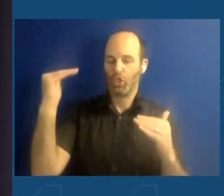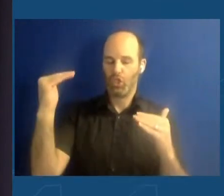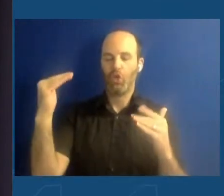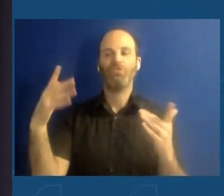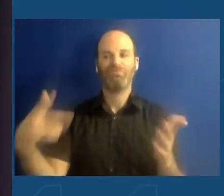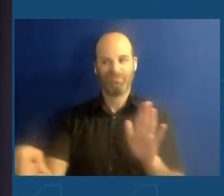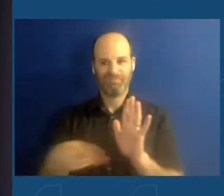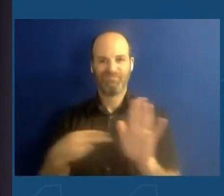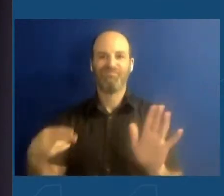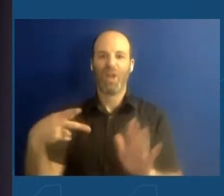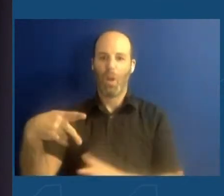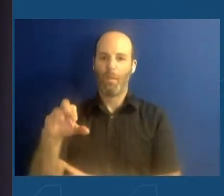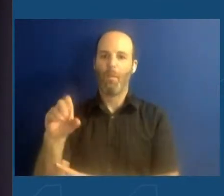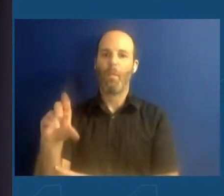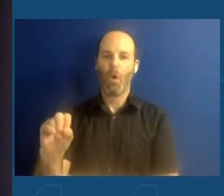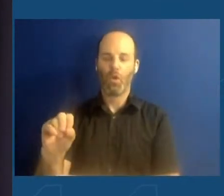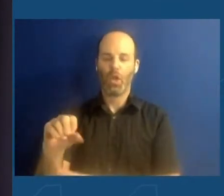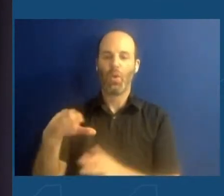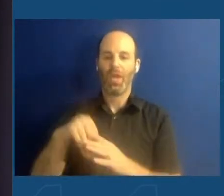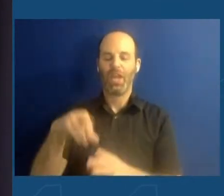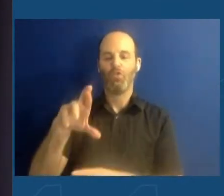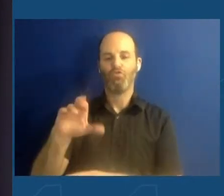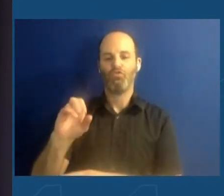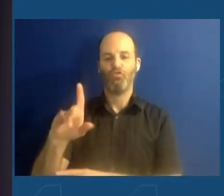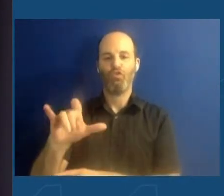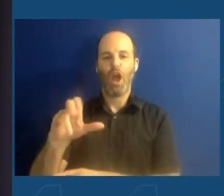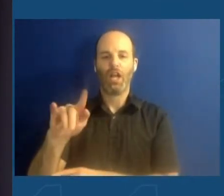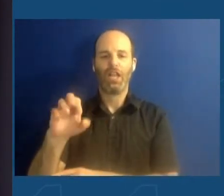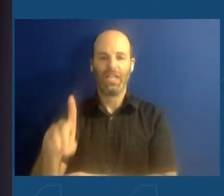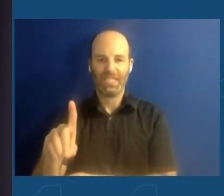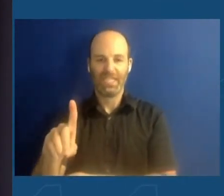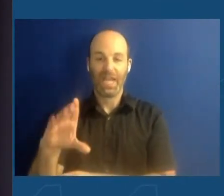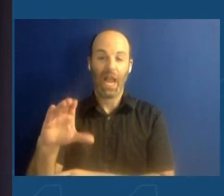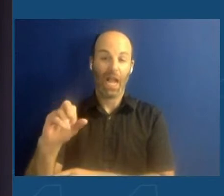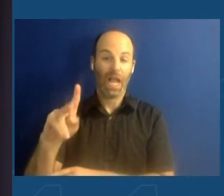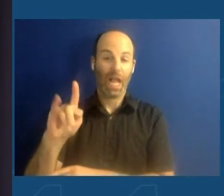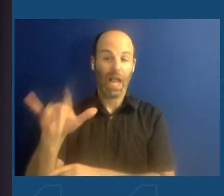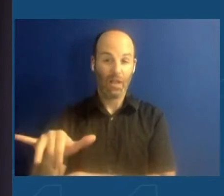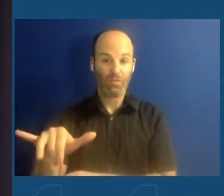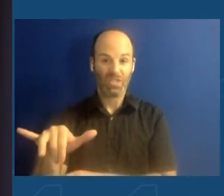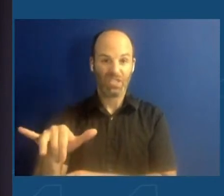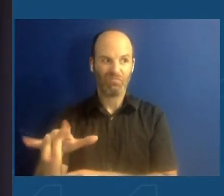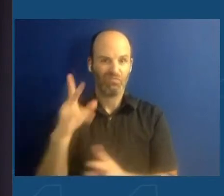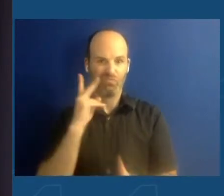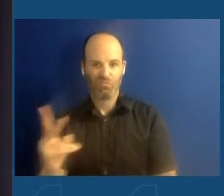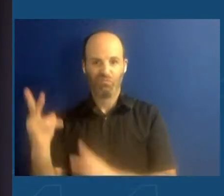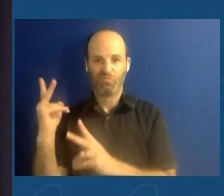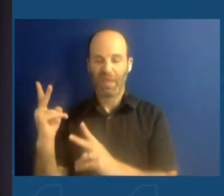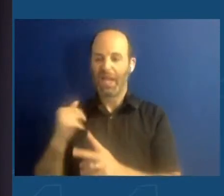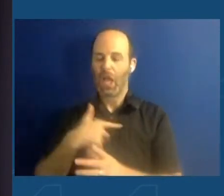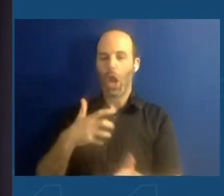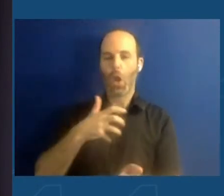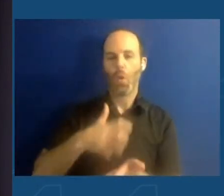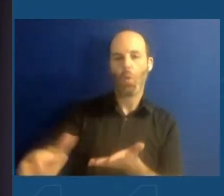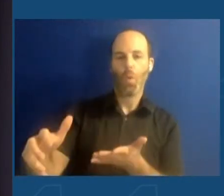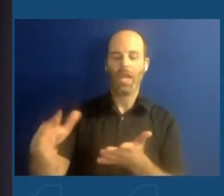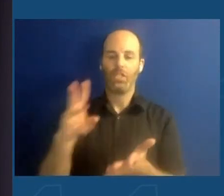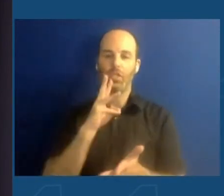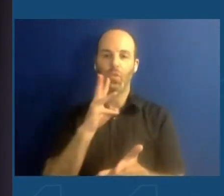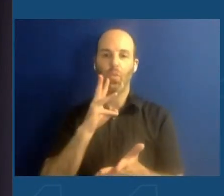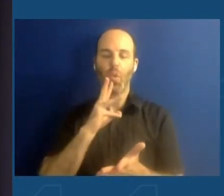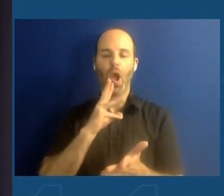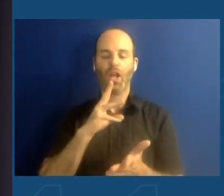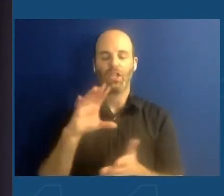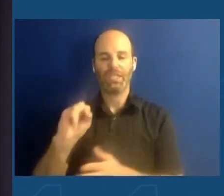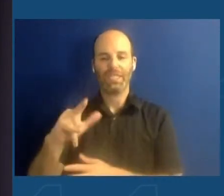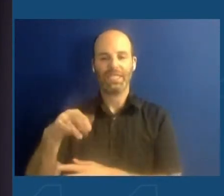County. Since that time, we look back at our wastewater samples and also have been monitoring them